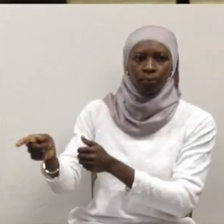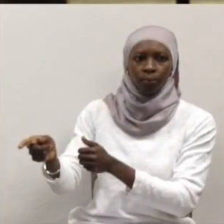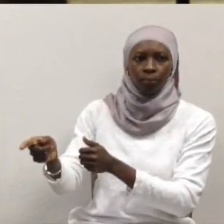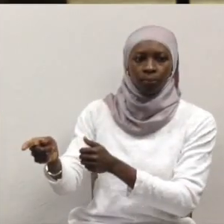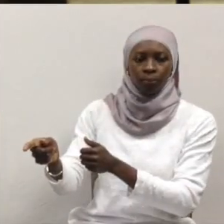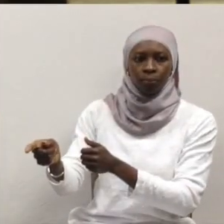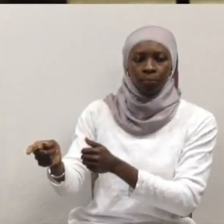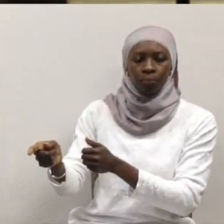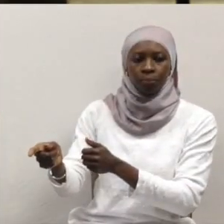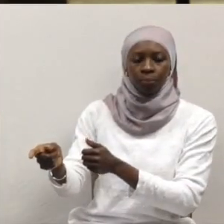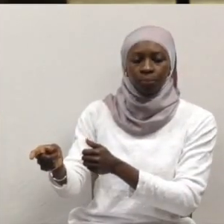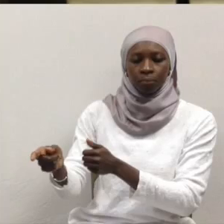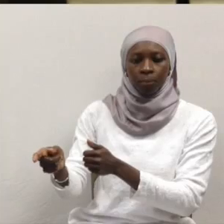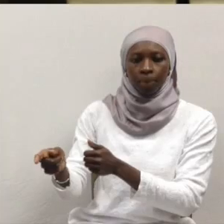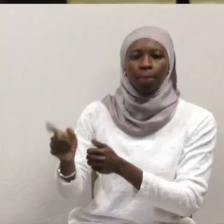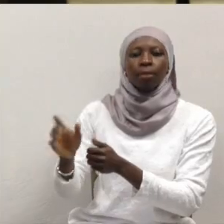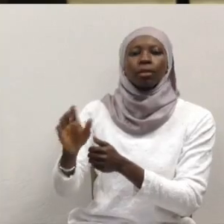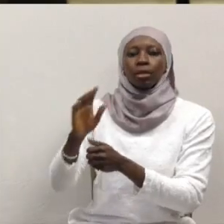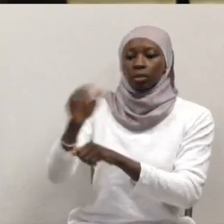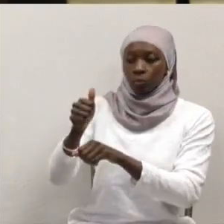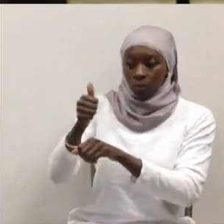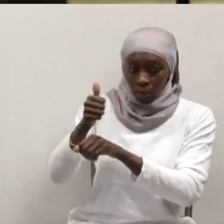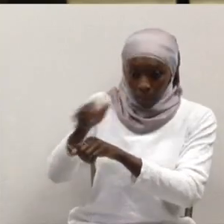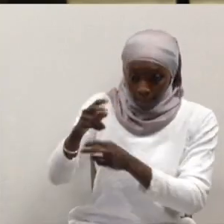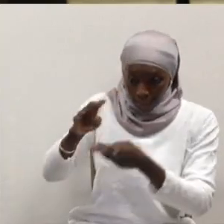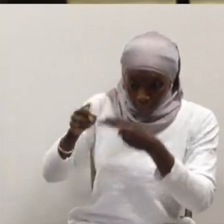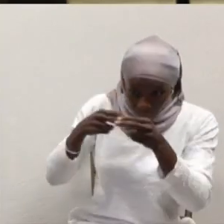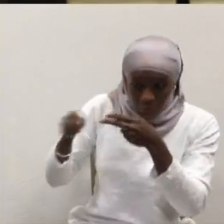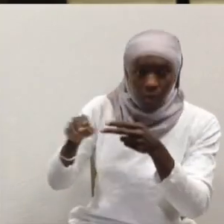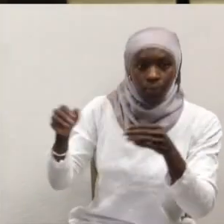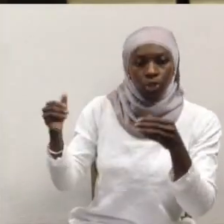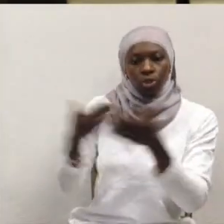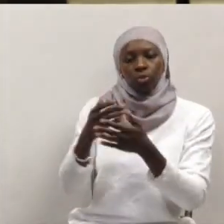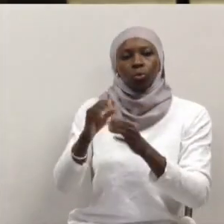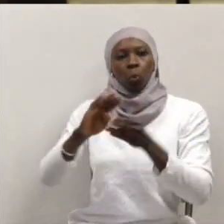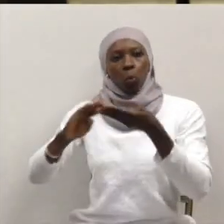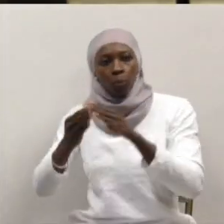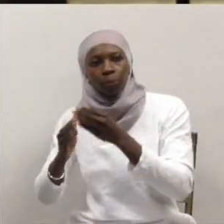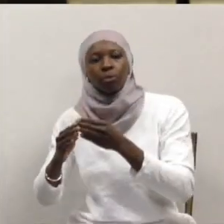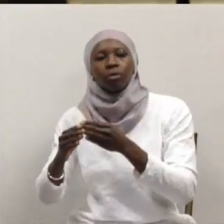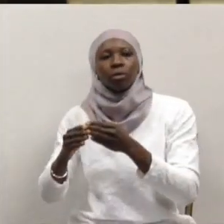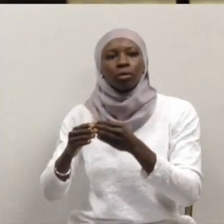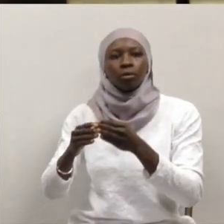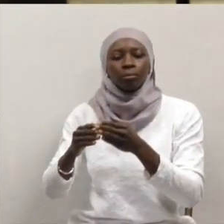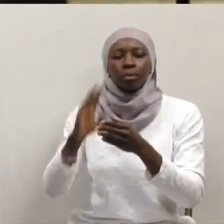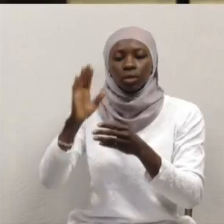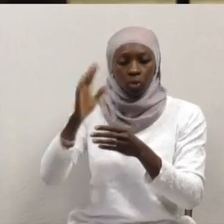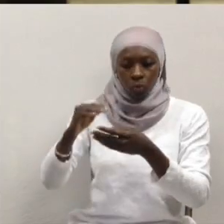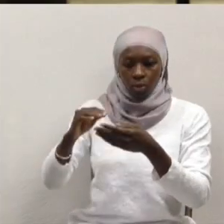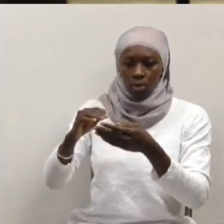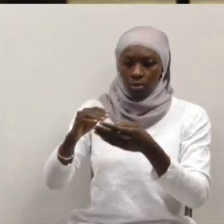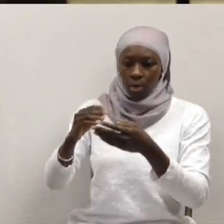re-embraced by the remnant of the Jewish community in Mecca, in Medina, and they will be re-embraced by the